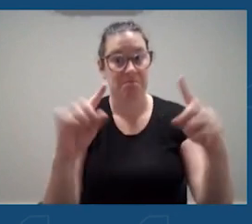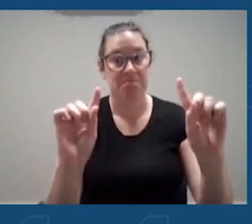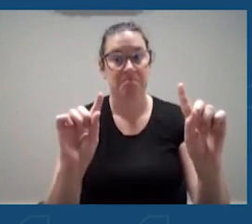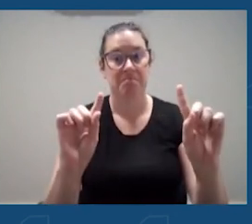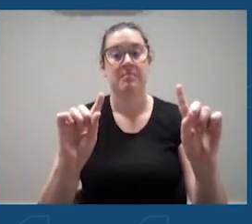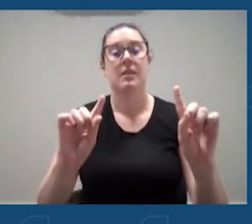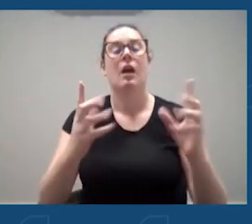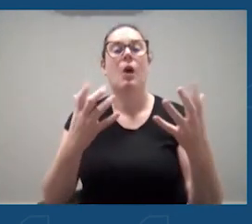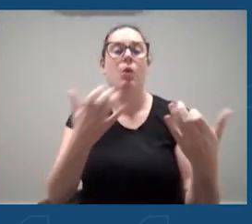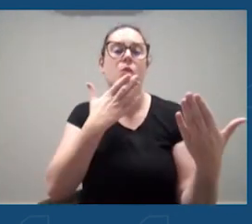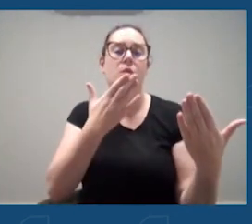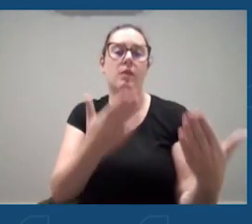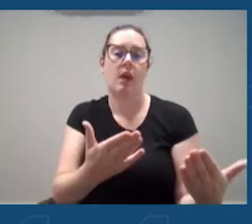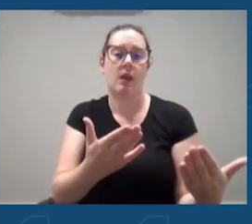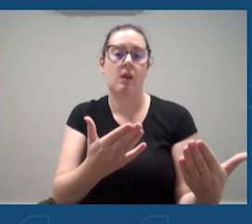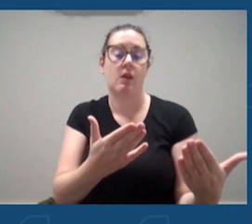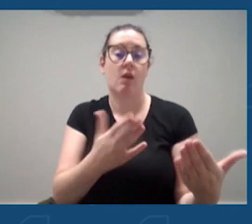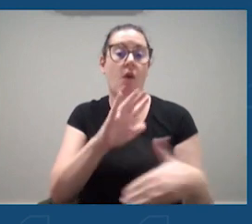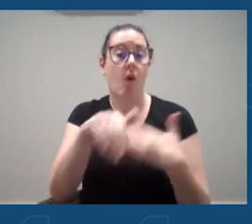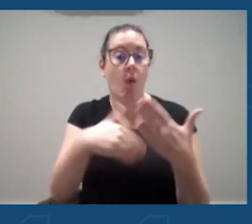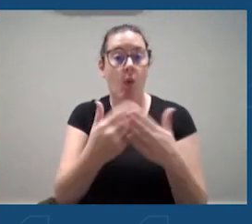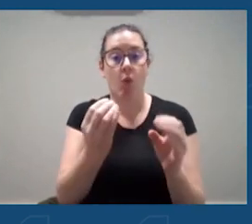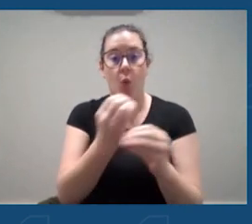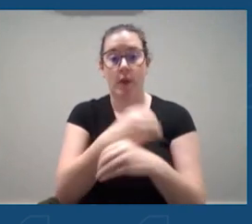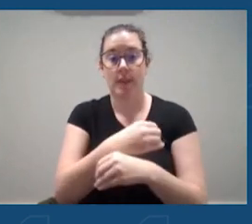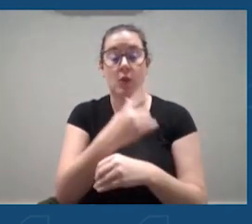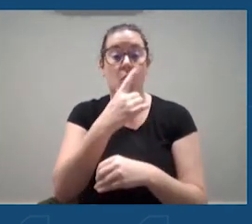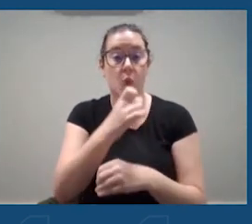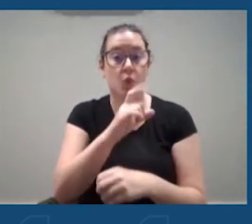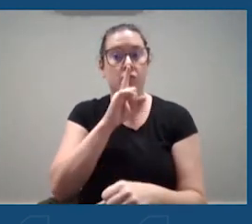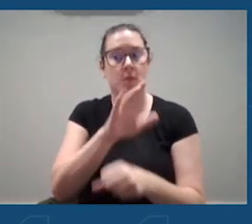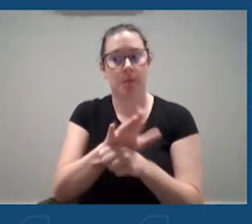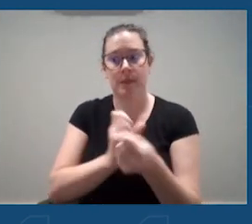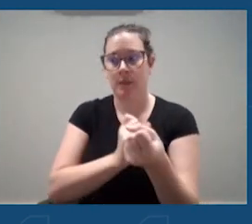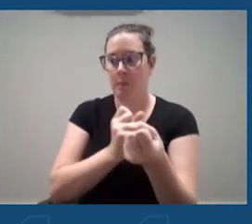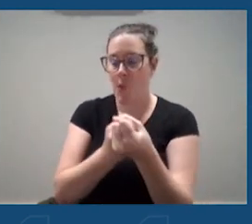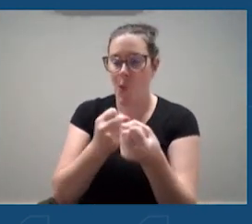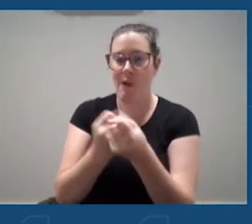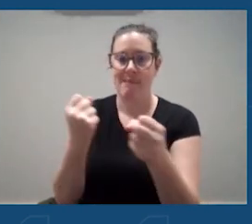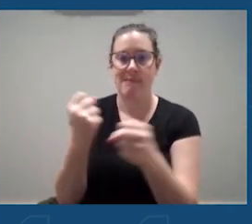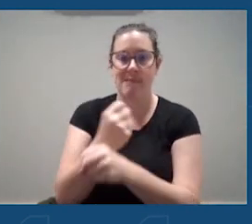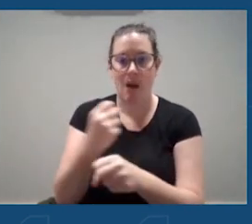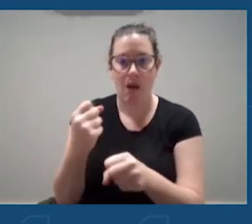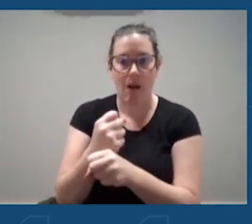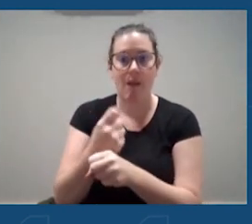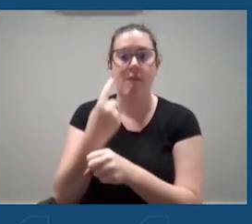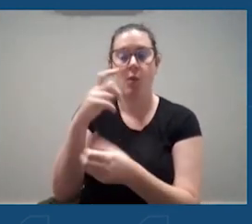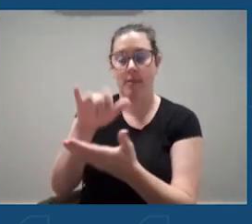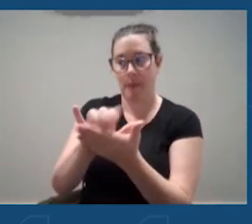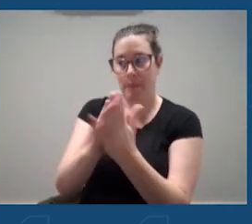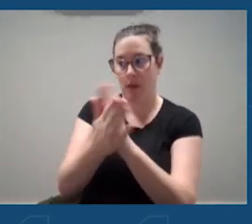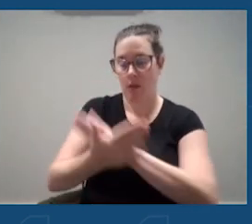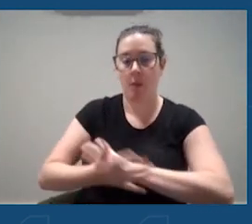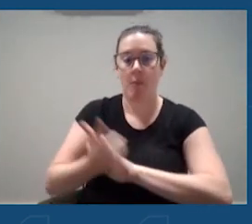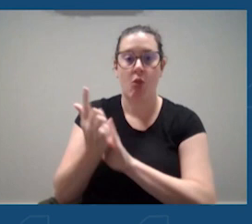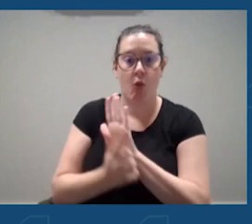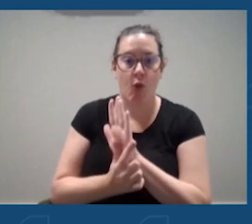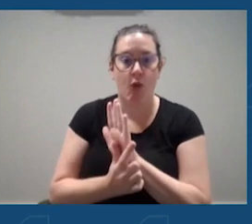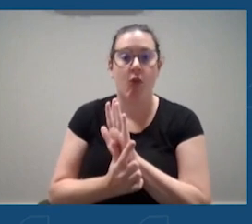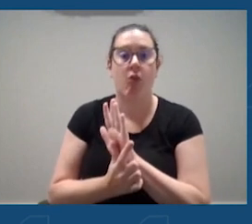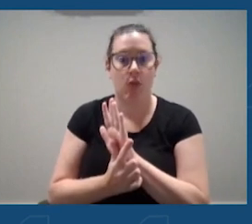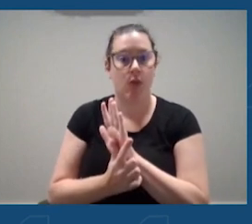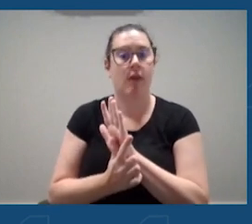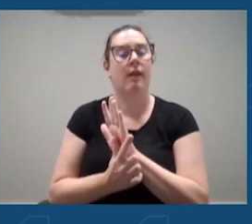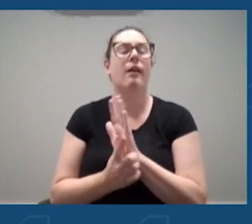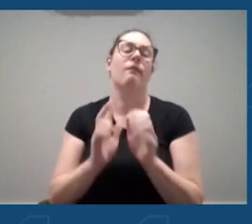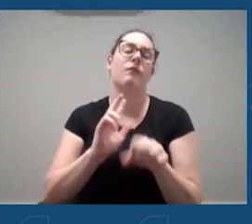thank all the organizations who fought by our side for this legislation. And of course, a big thank